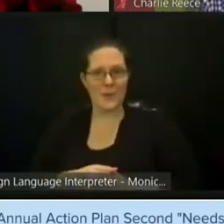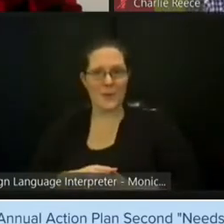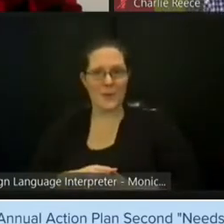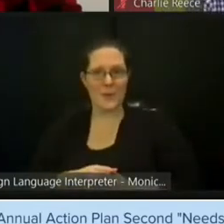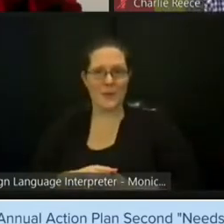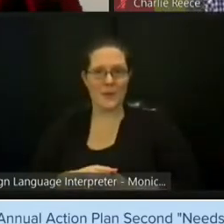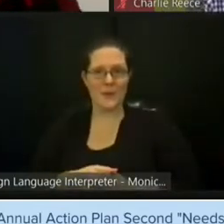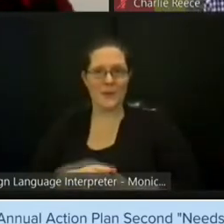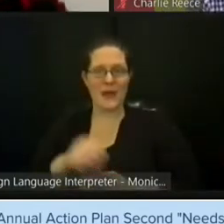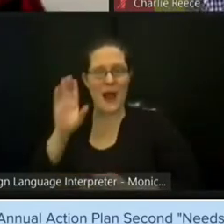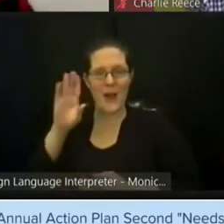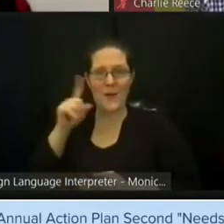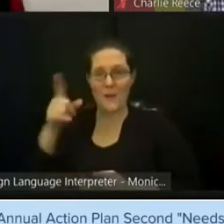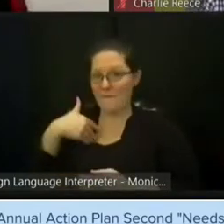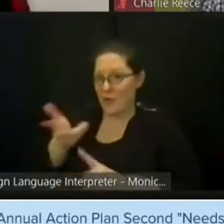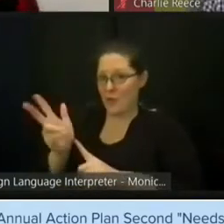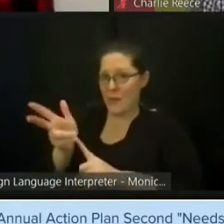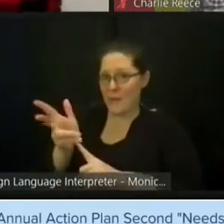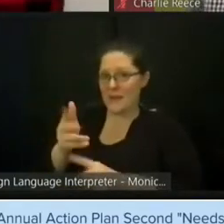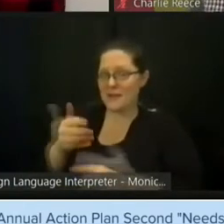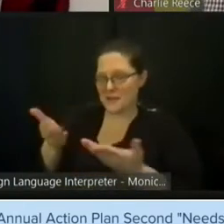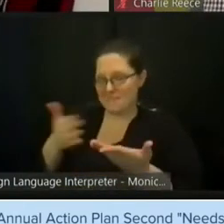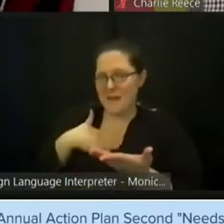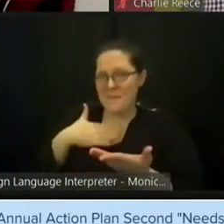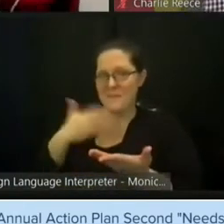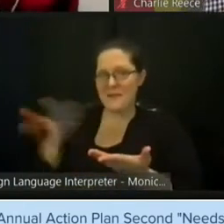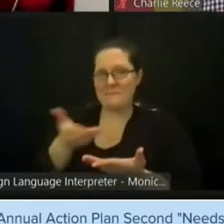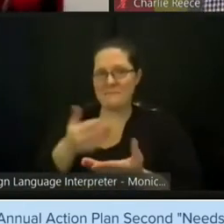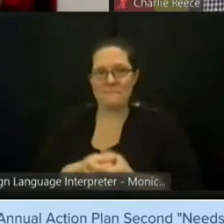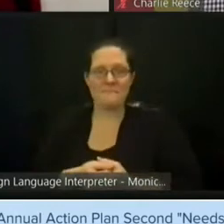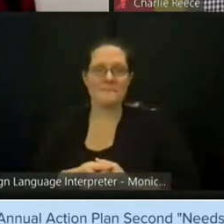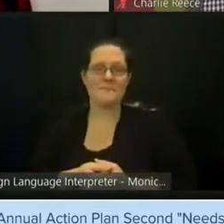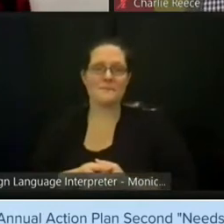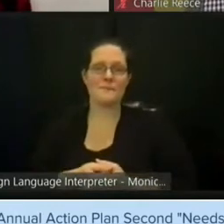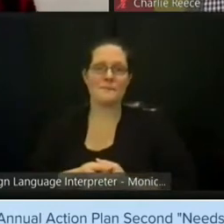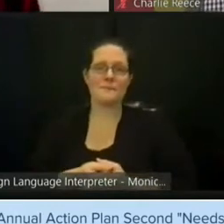How are you, Ms. Olive? Welcome. You have 3 minutes. We're glad to have you. Thanks.